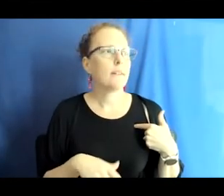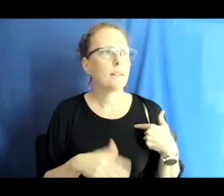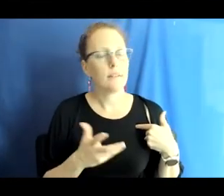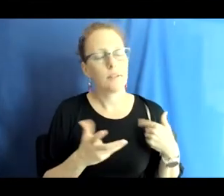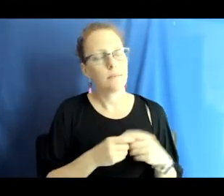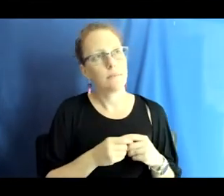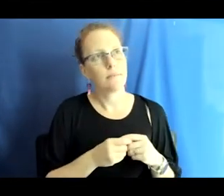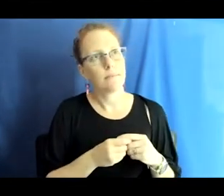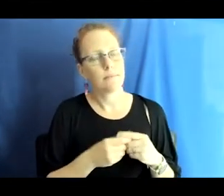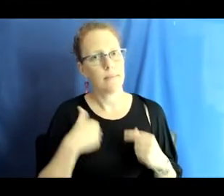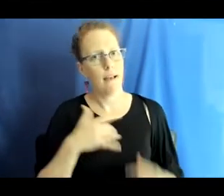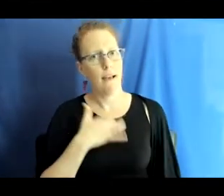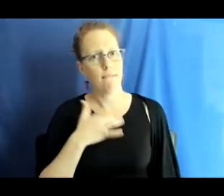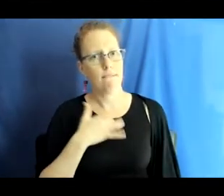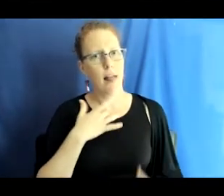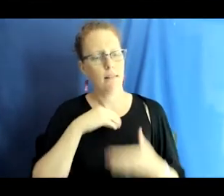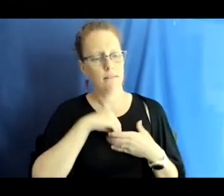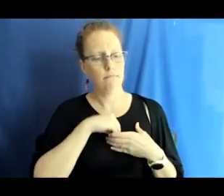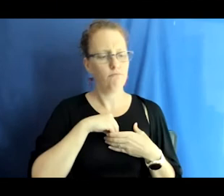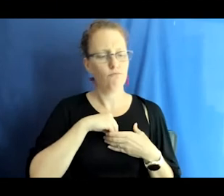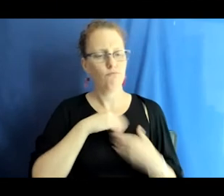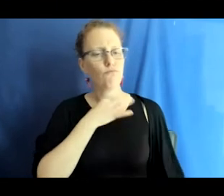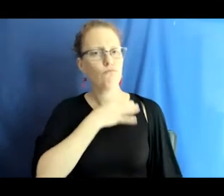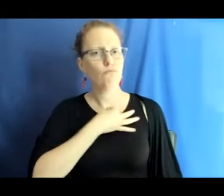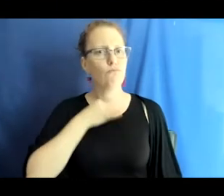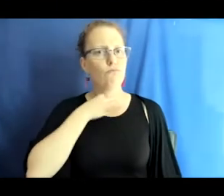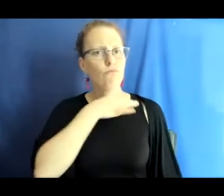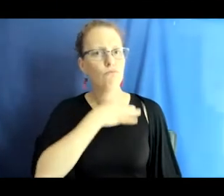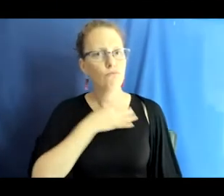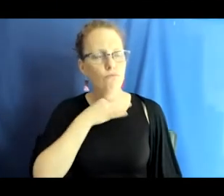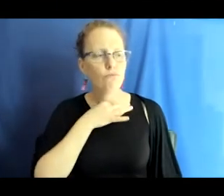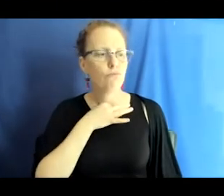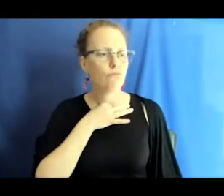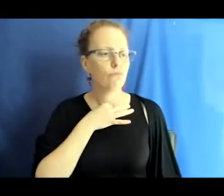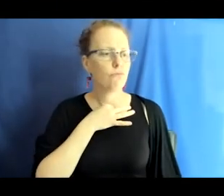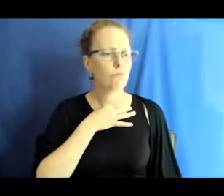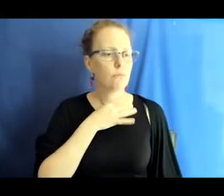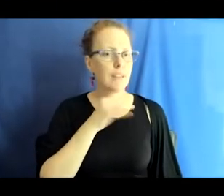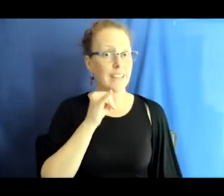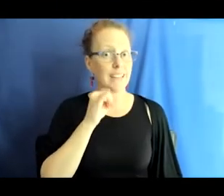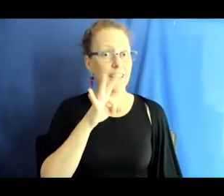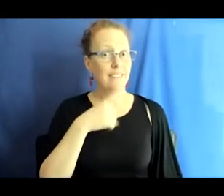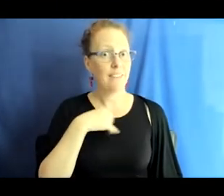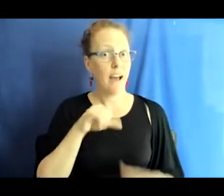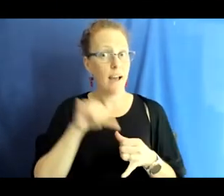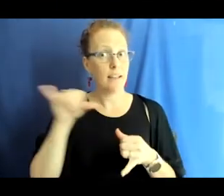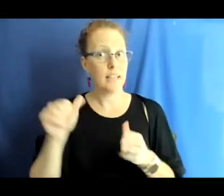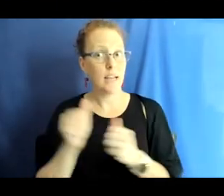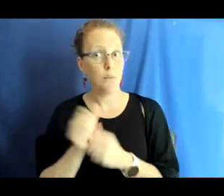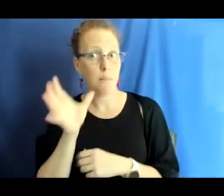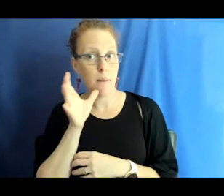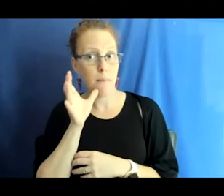there's some part of me was always curious about, you know, what my life would have been had I stayed with my mother and not my father